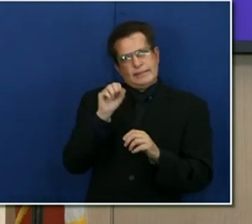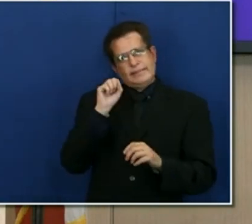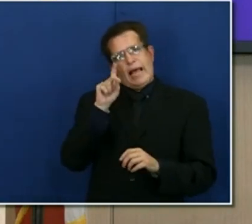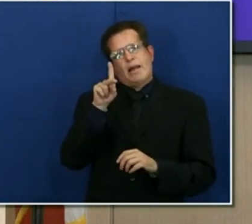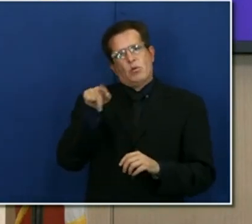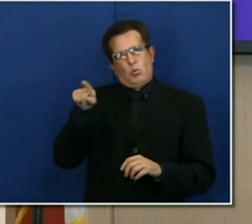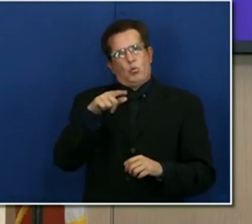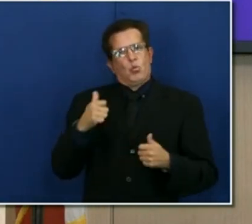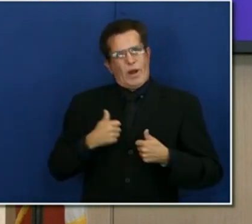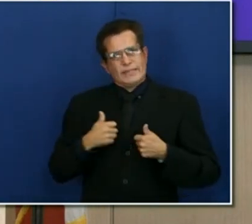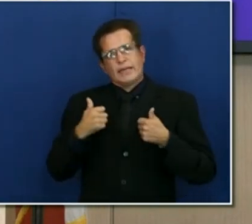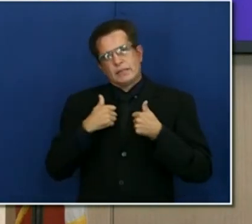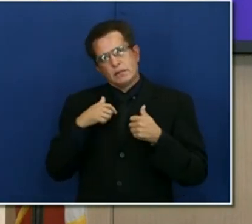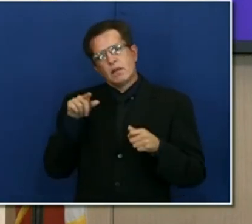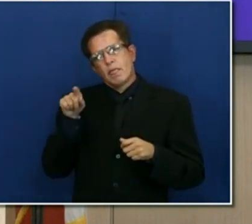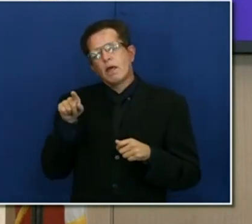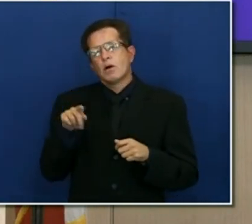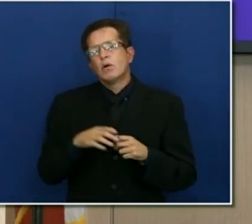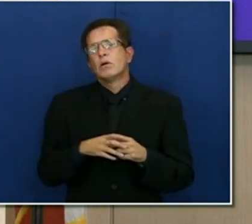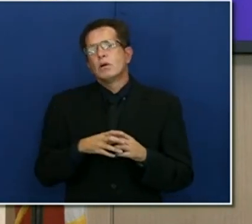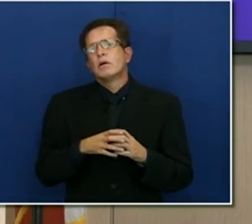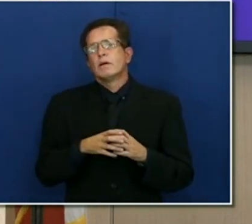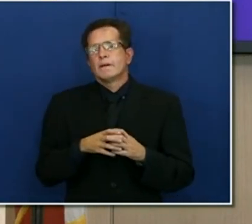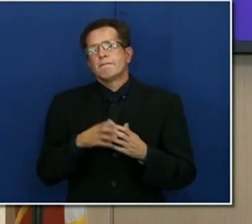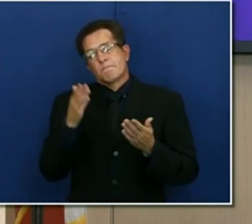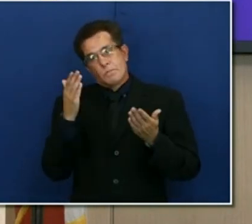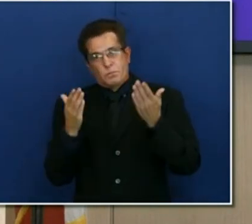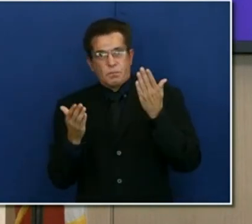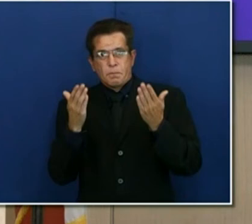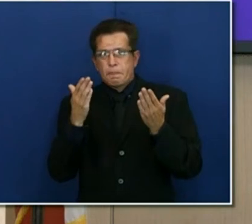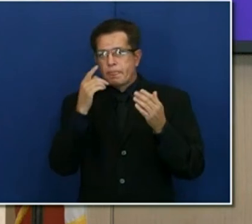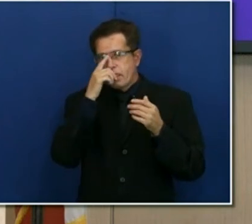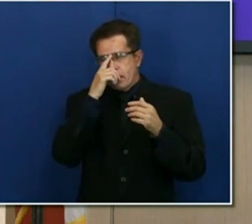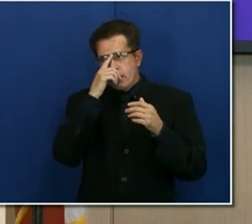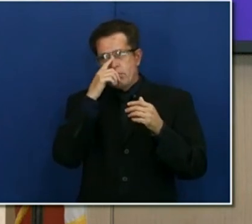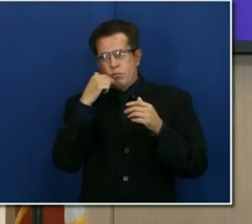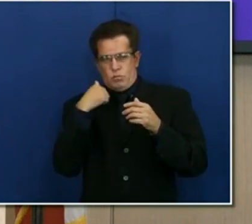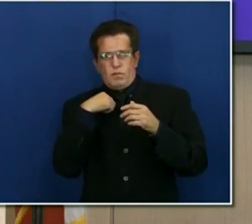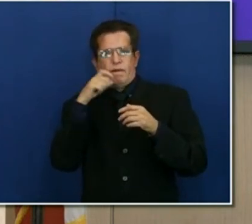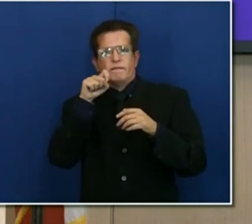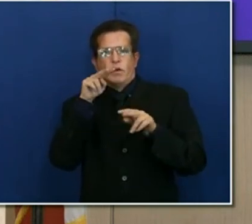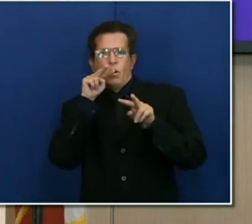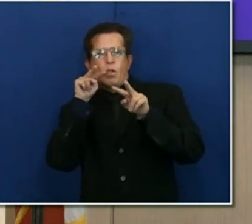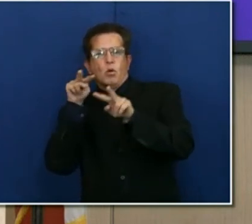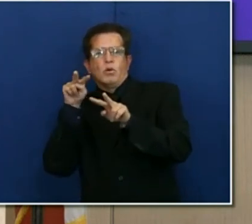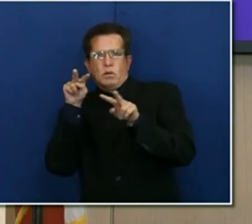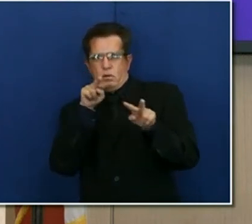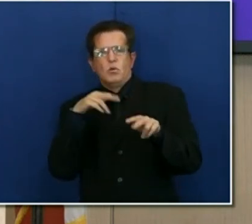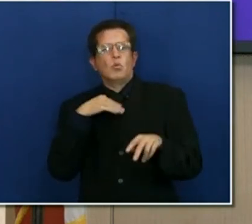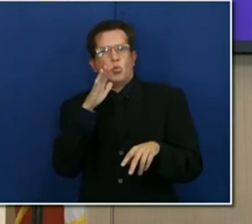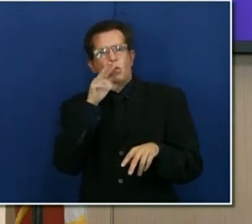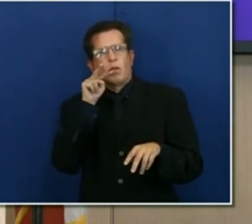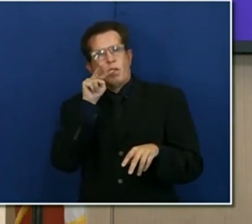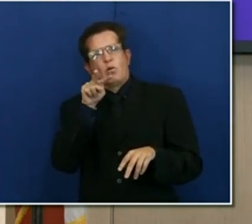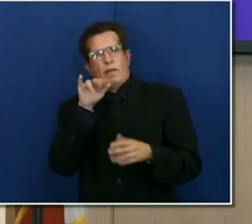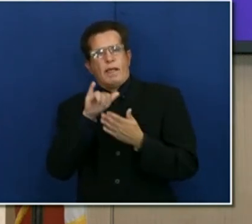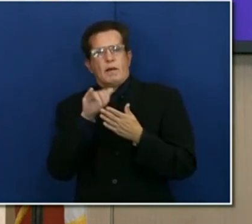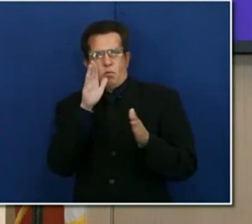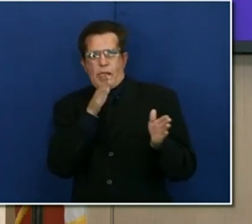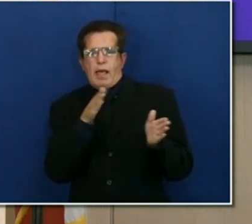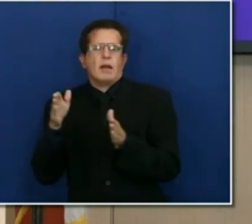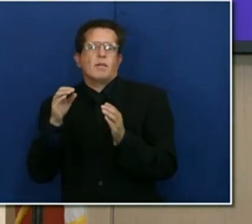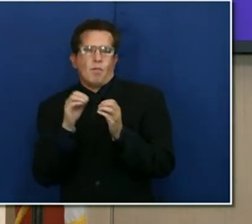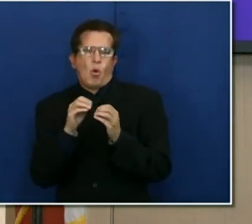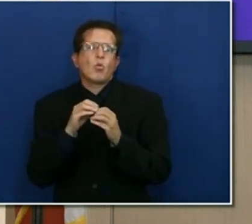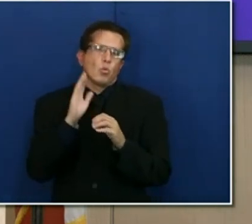though, in the microscopic that there may be some shifts there, we will have to look into that, and we are looking into that actively.